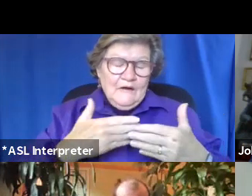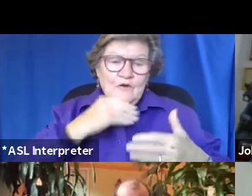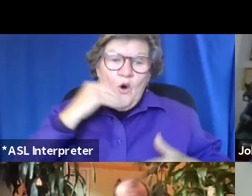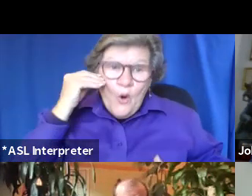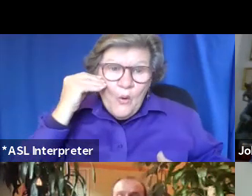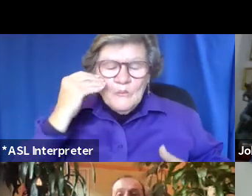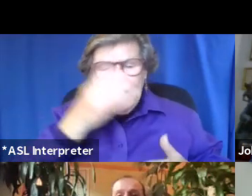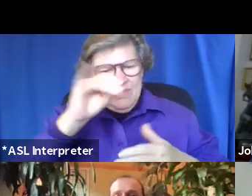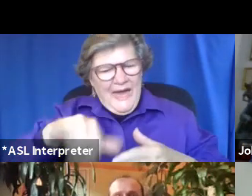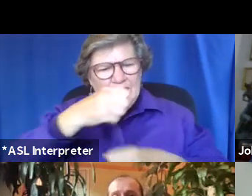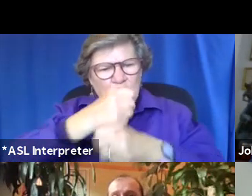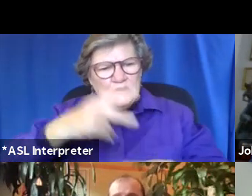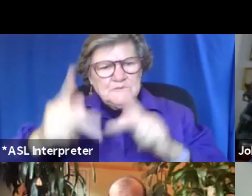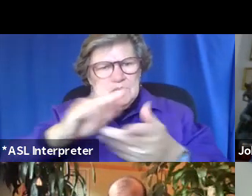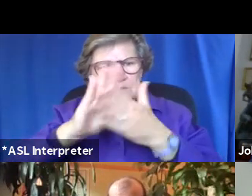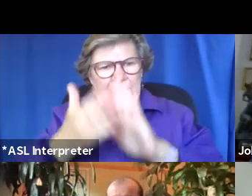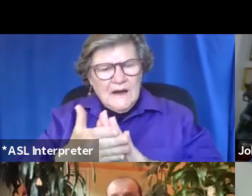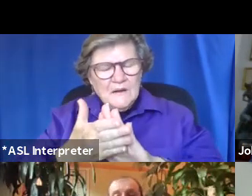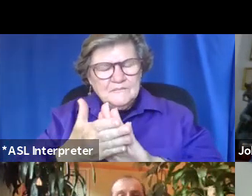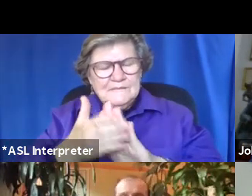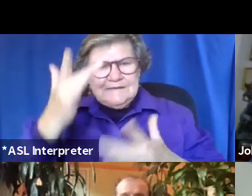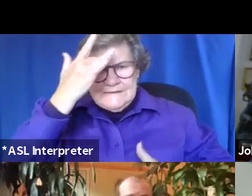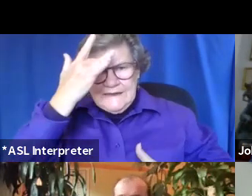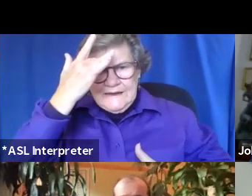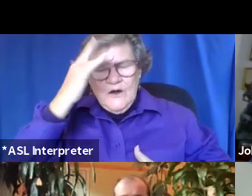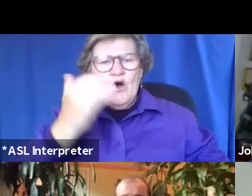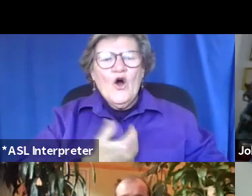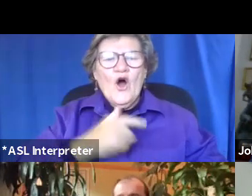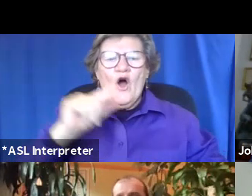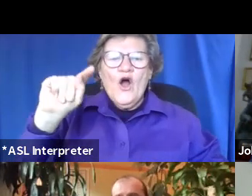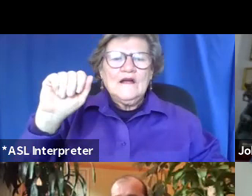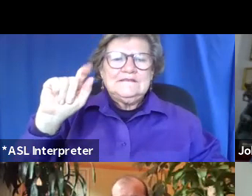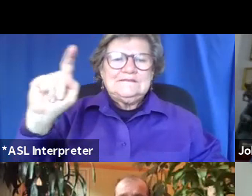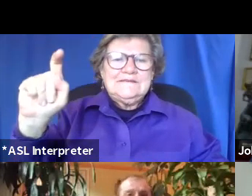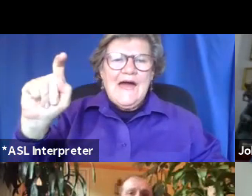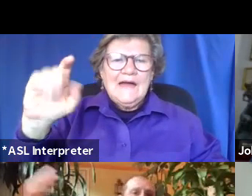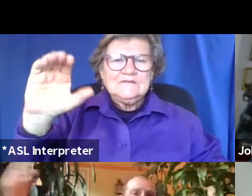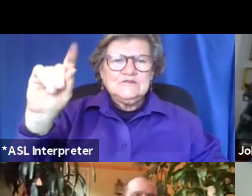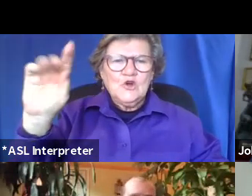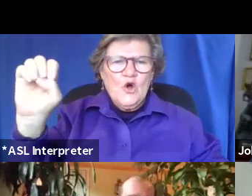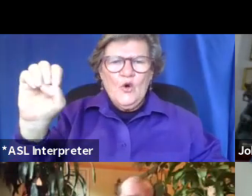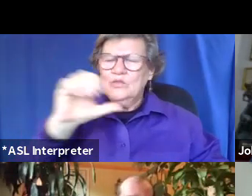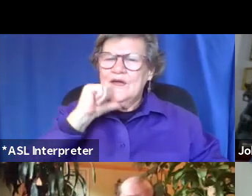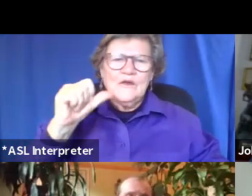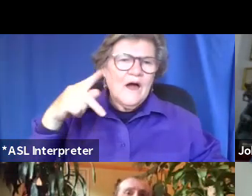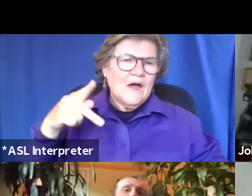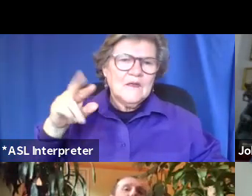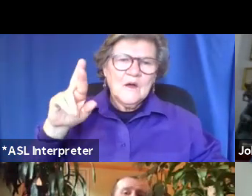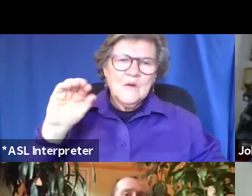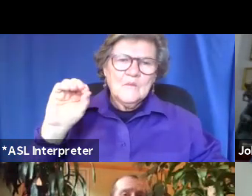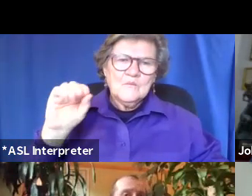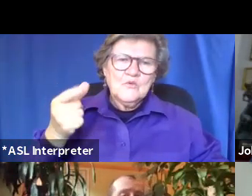obviously. We don't have progressive enough tax codes. We're putting a tax burden on low and middle income people. We're giving tax abatements to the